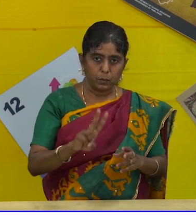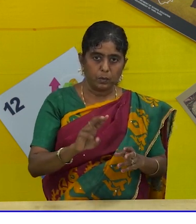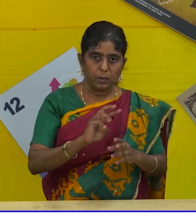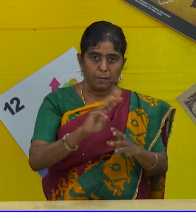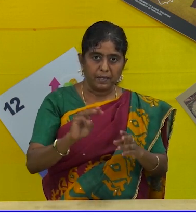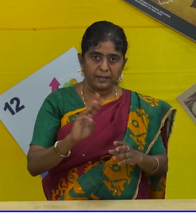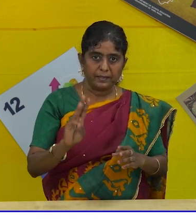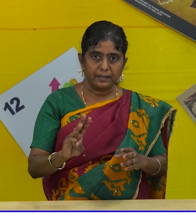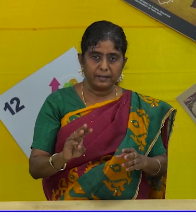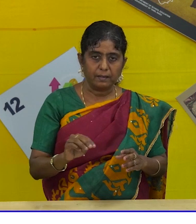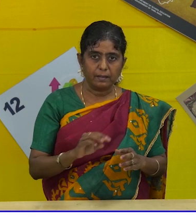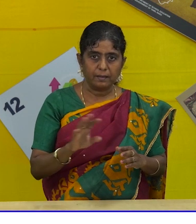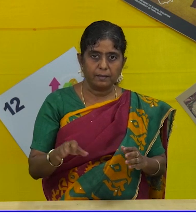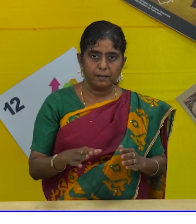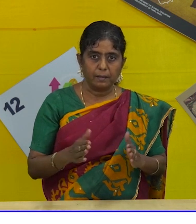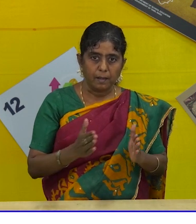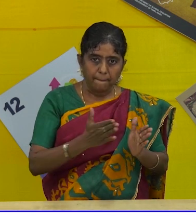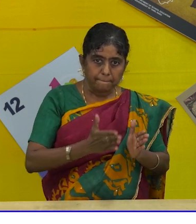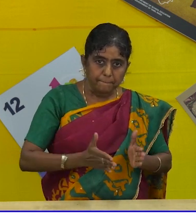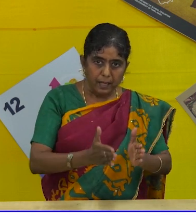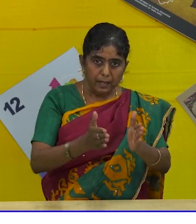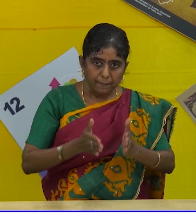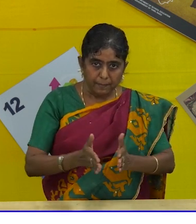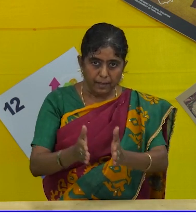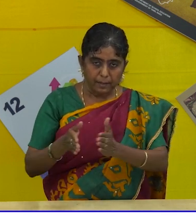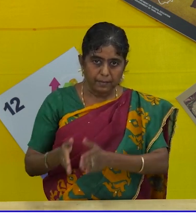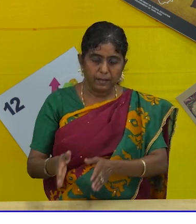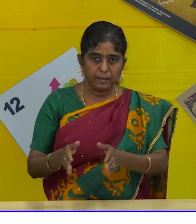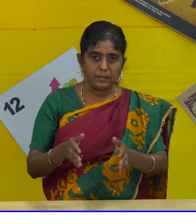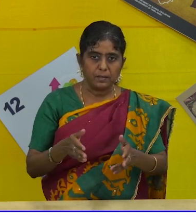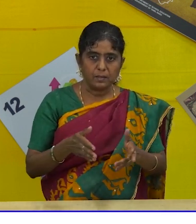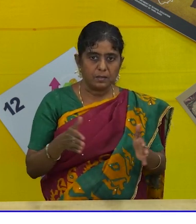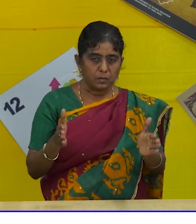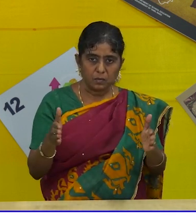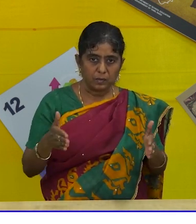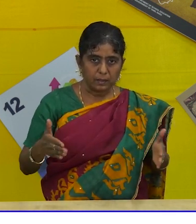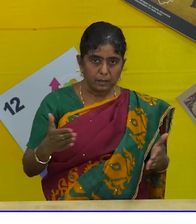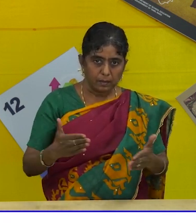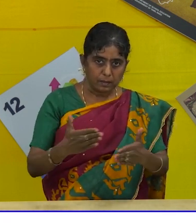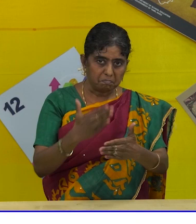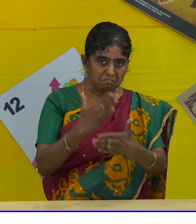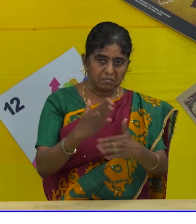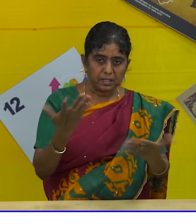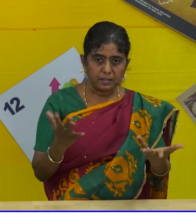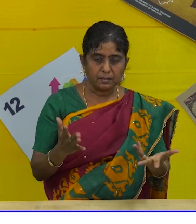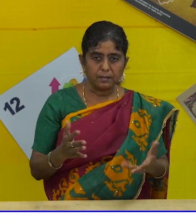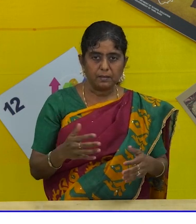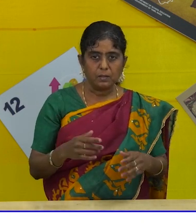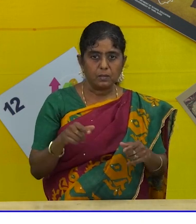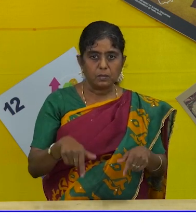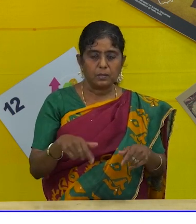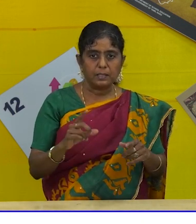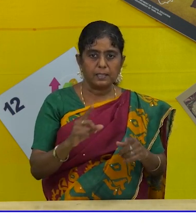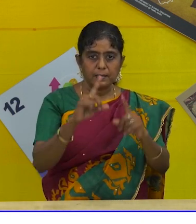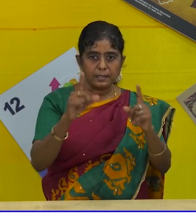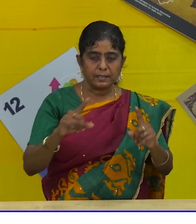plane 3, all those three planes are parallel to each other. So they do not intersect. So that this